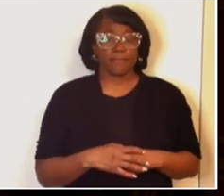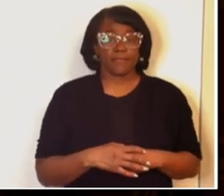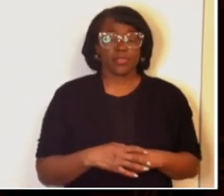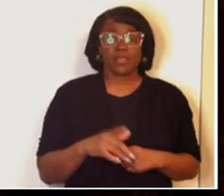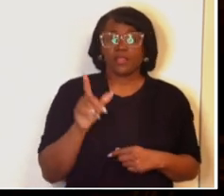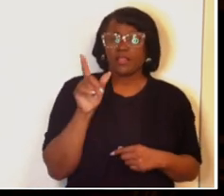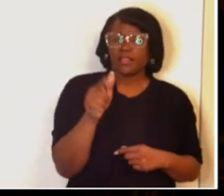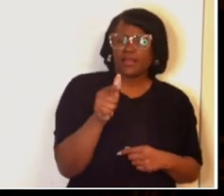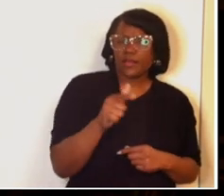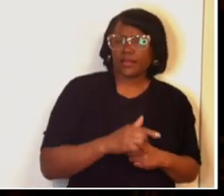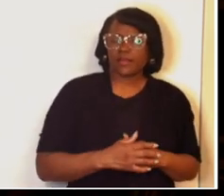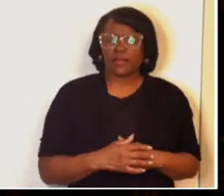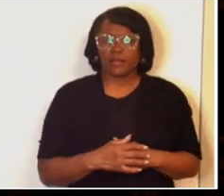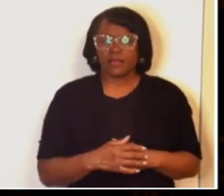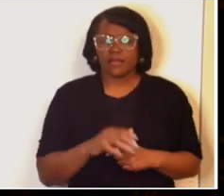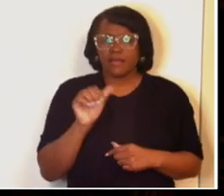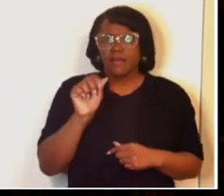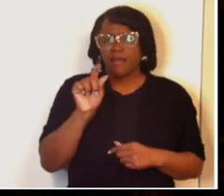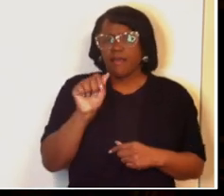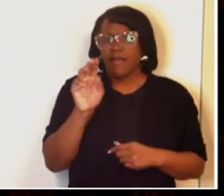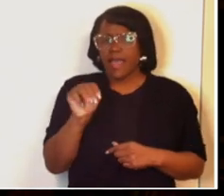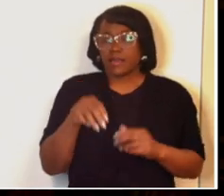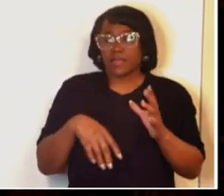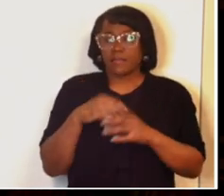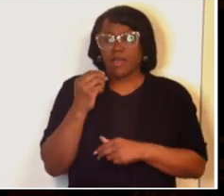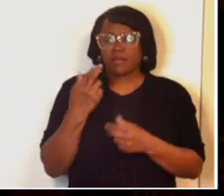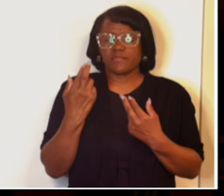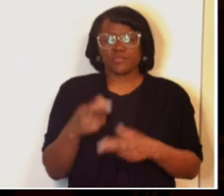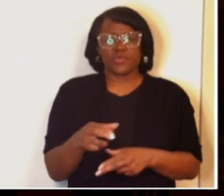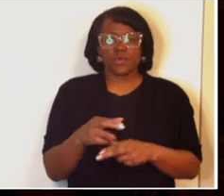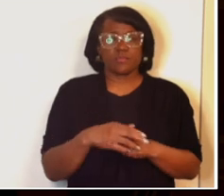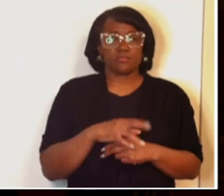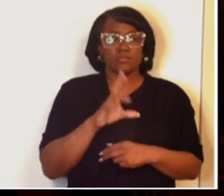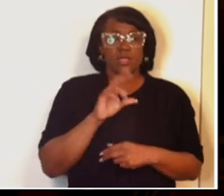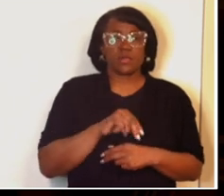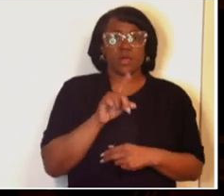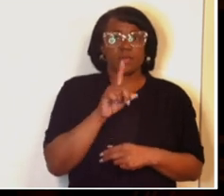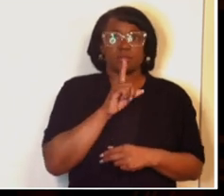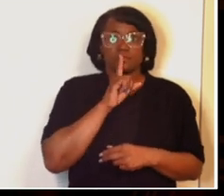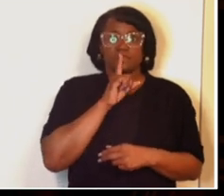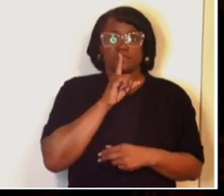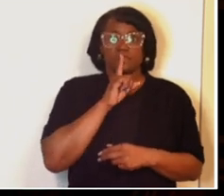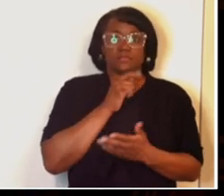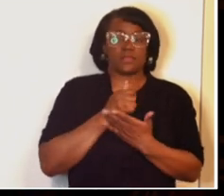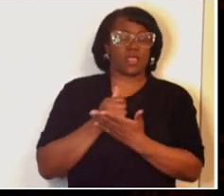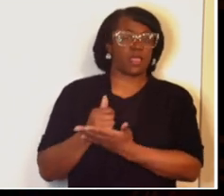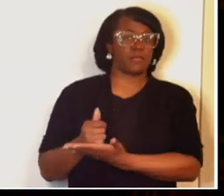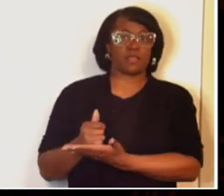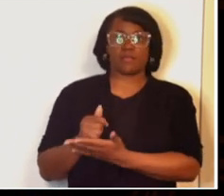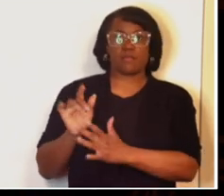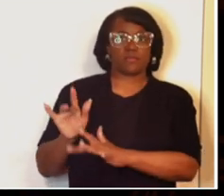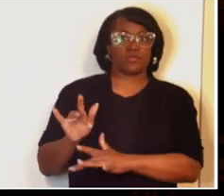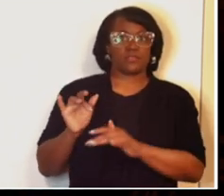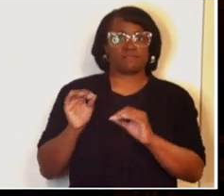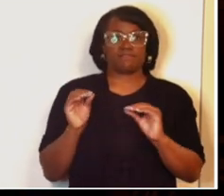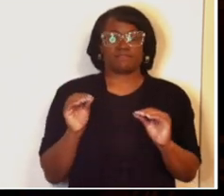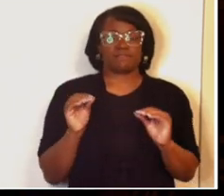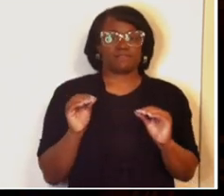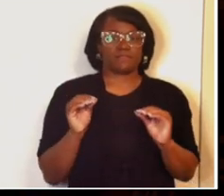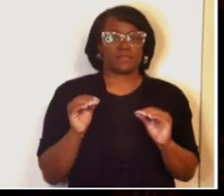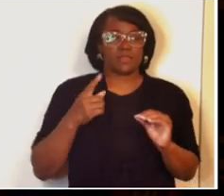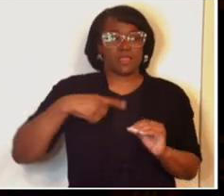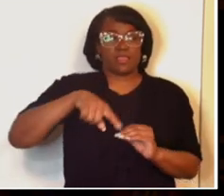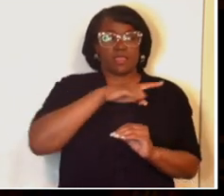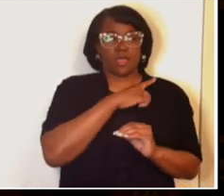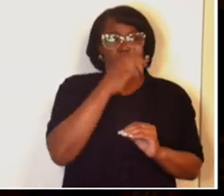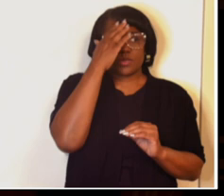Later, when Adam came out of the room, nobody dared go to help him and show mercy. They all knew that